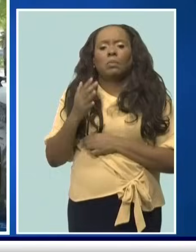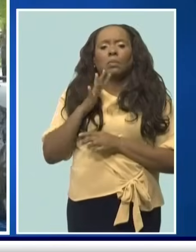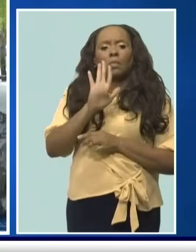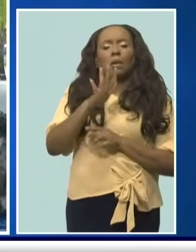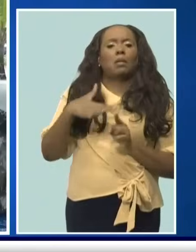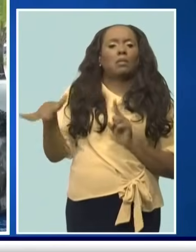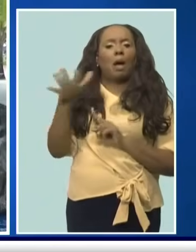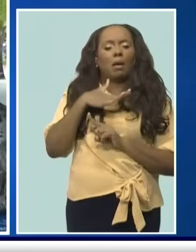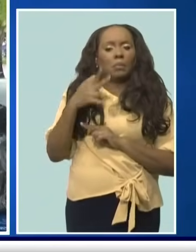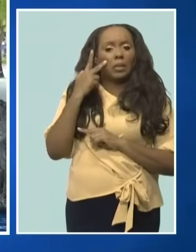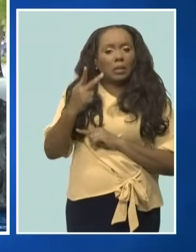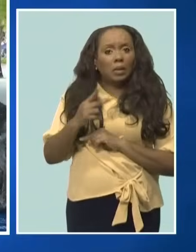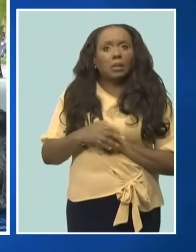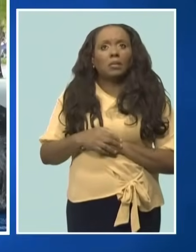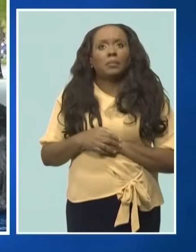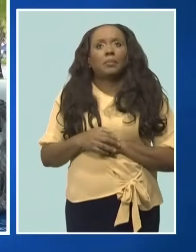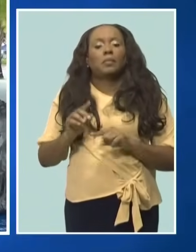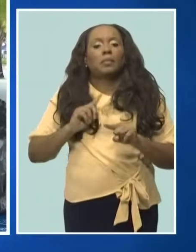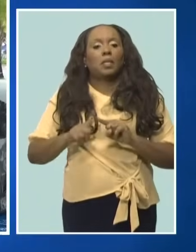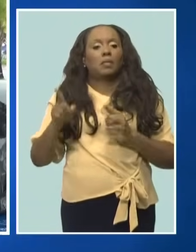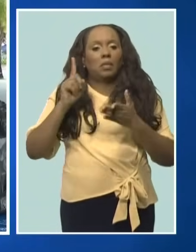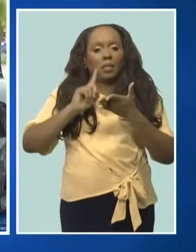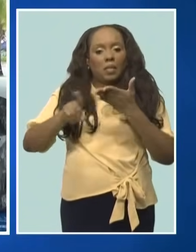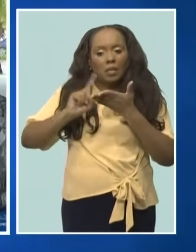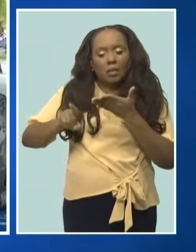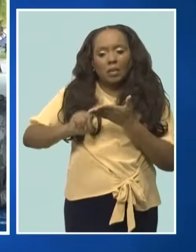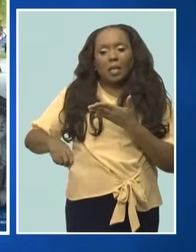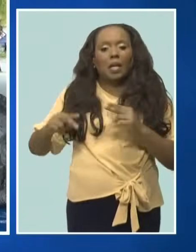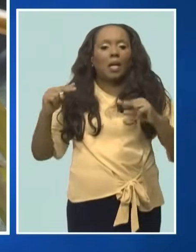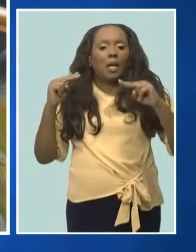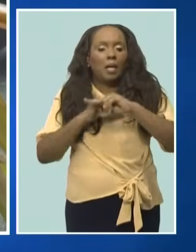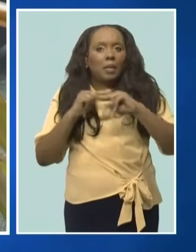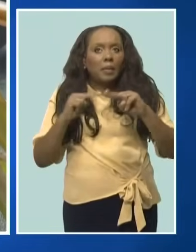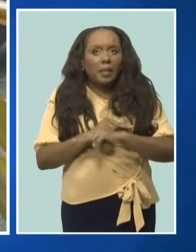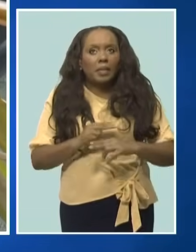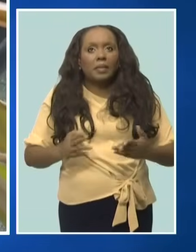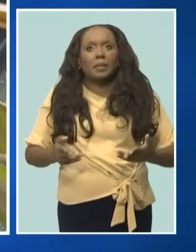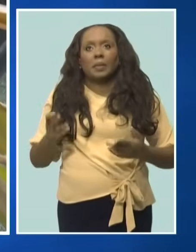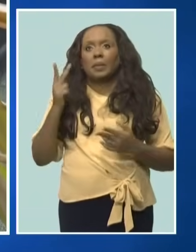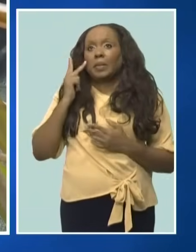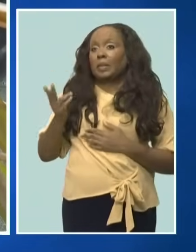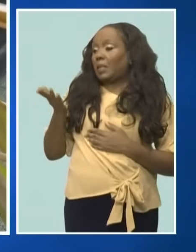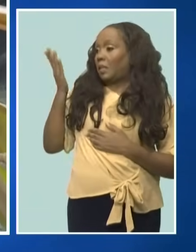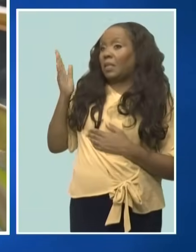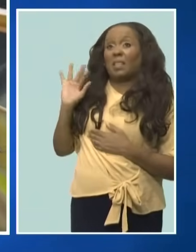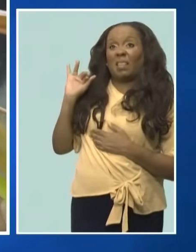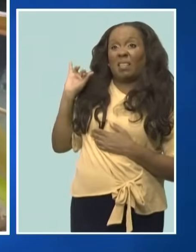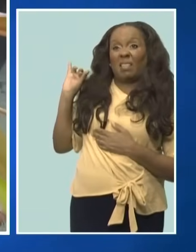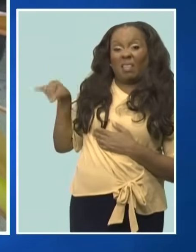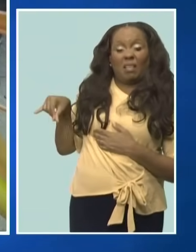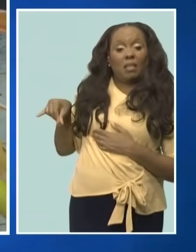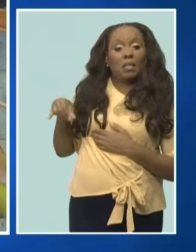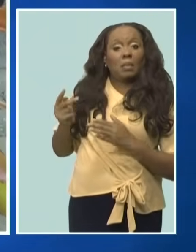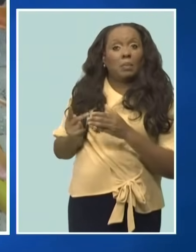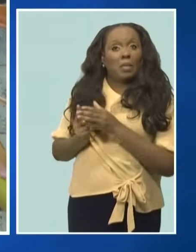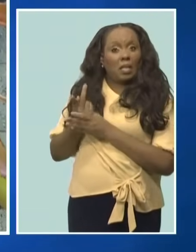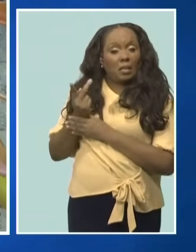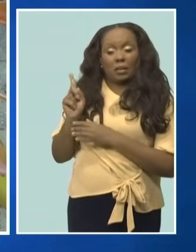but basically all these the persons who check the highways and people houses, they have this here plant at their house, right? And we go and